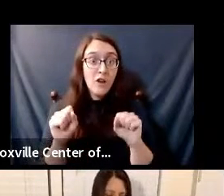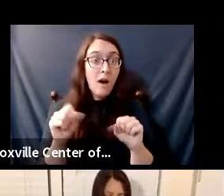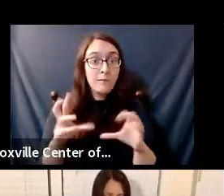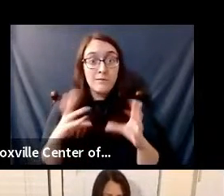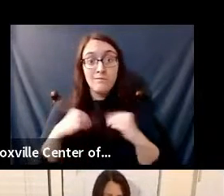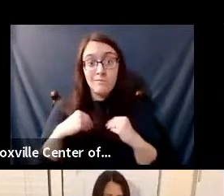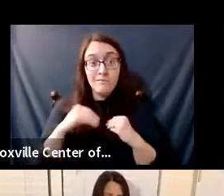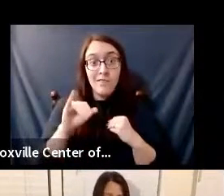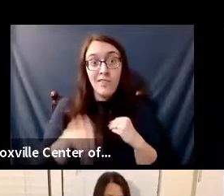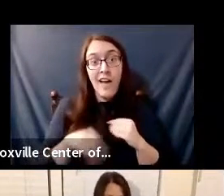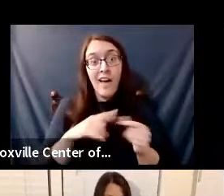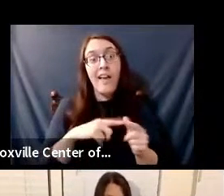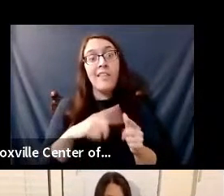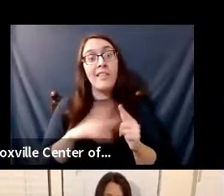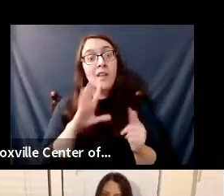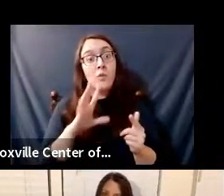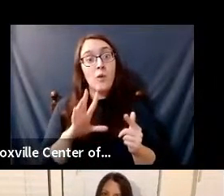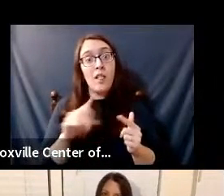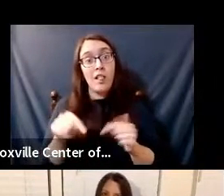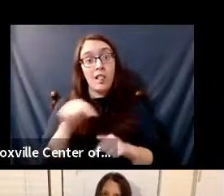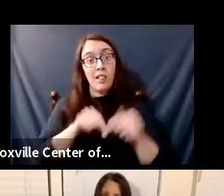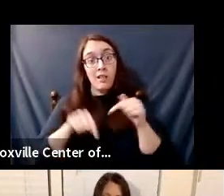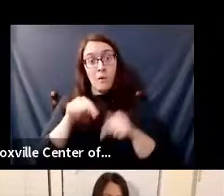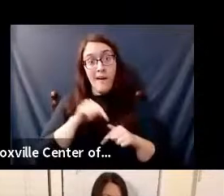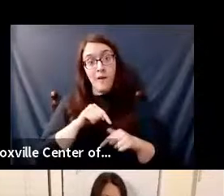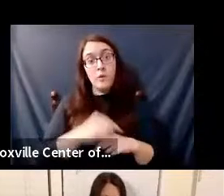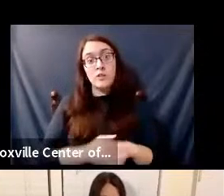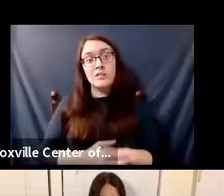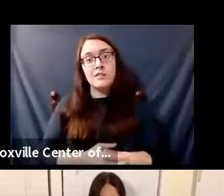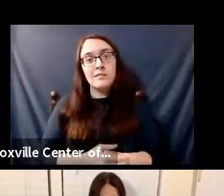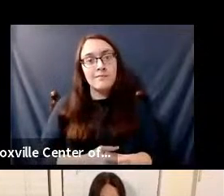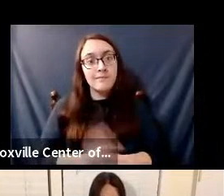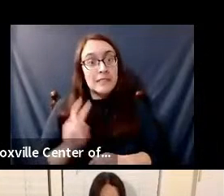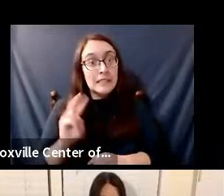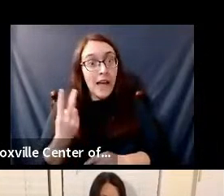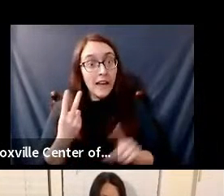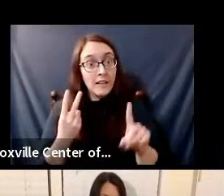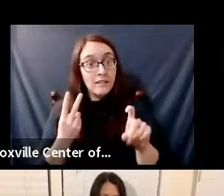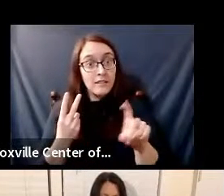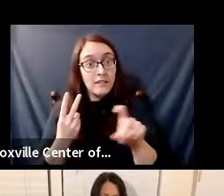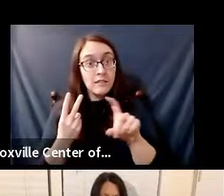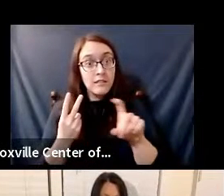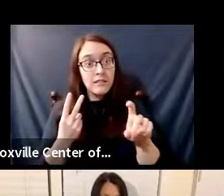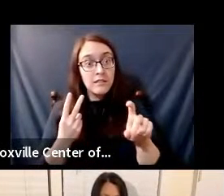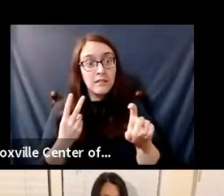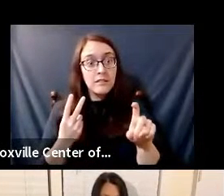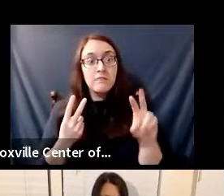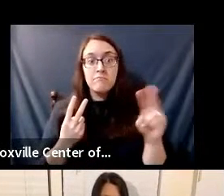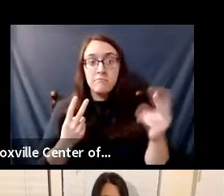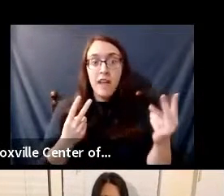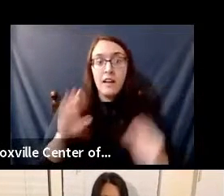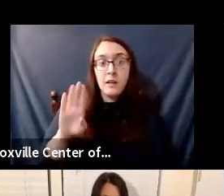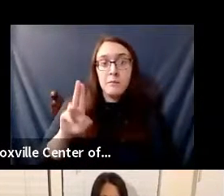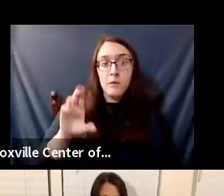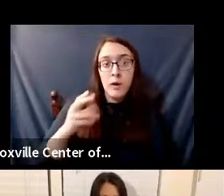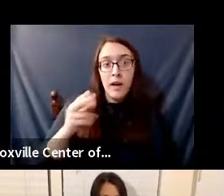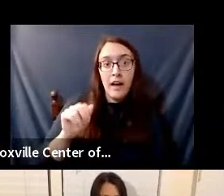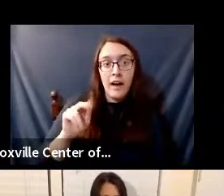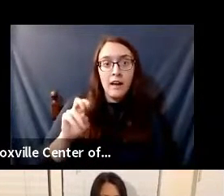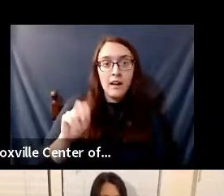will go from there. Go backwards. Do I hear a second? I'll second.